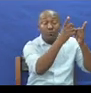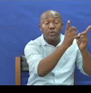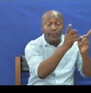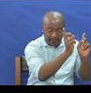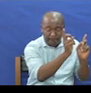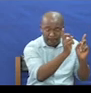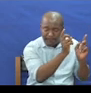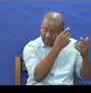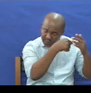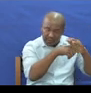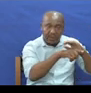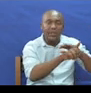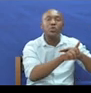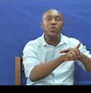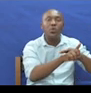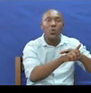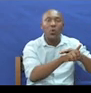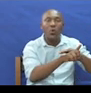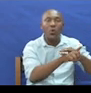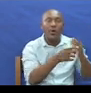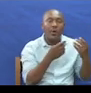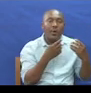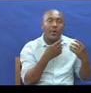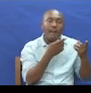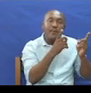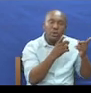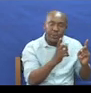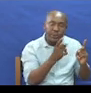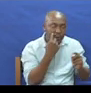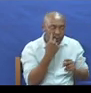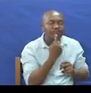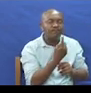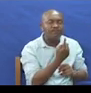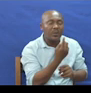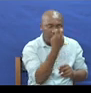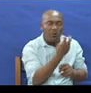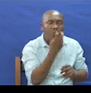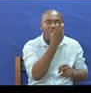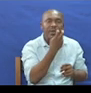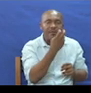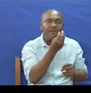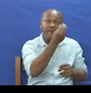I will go into the bushes to look for food.